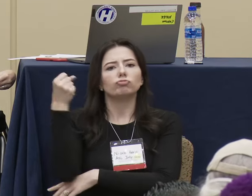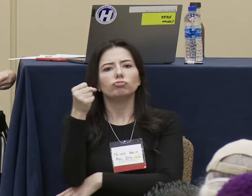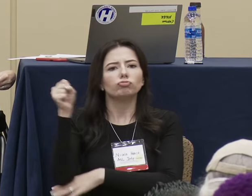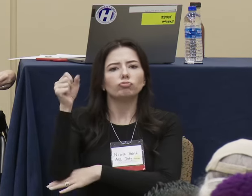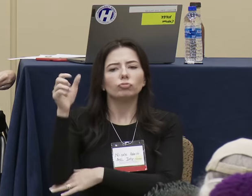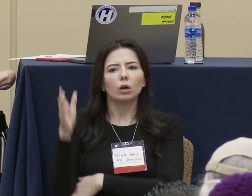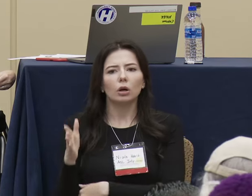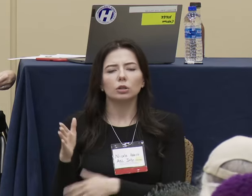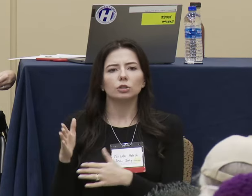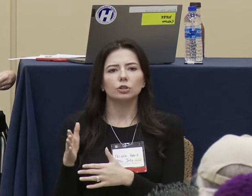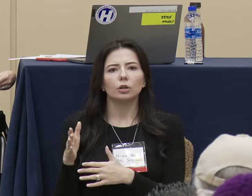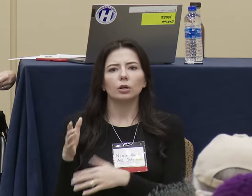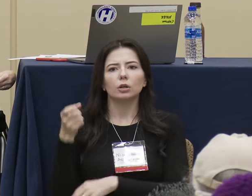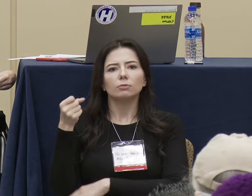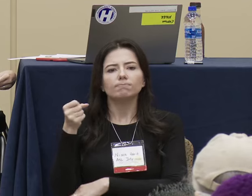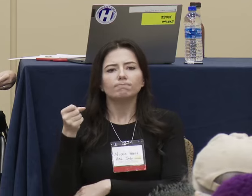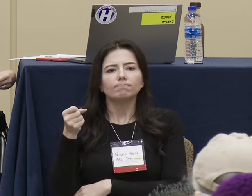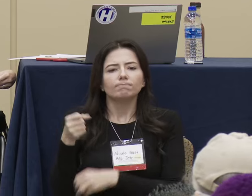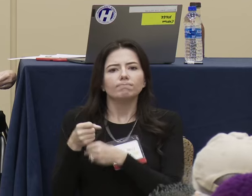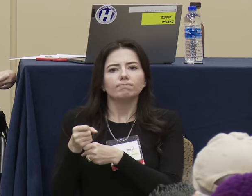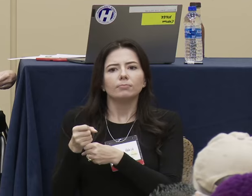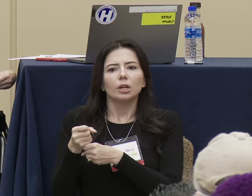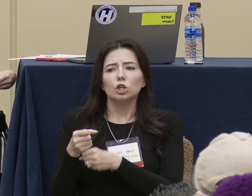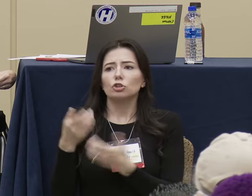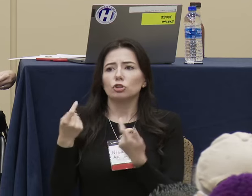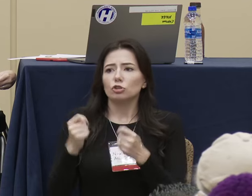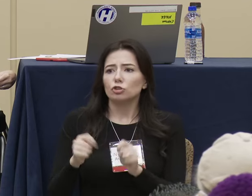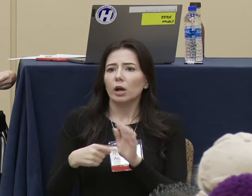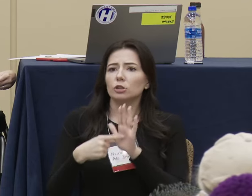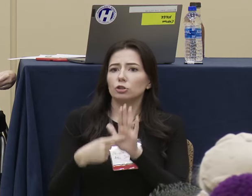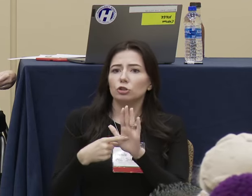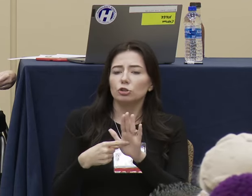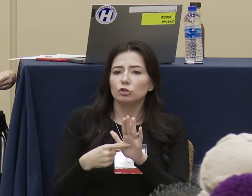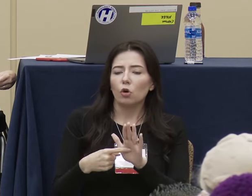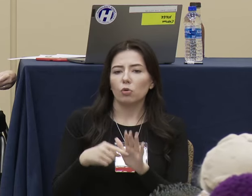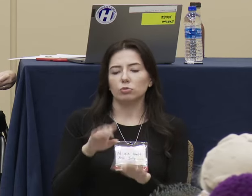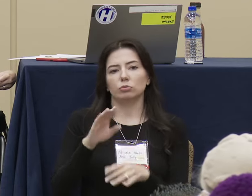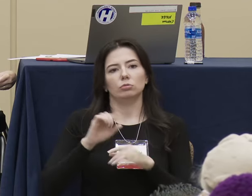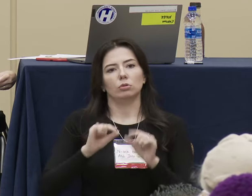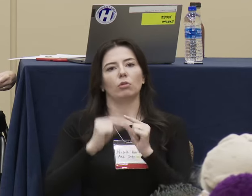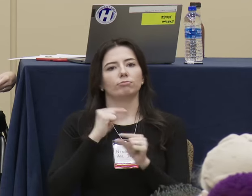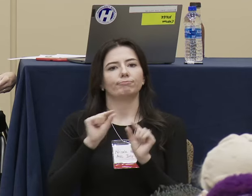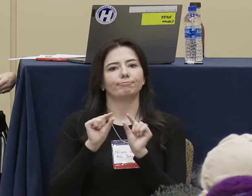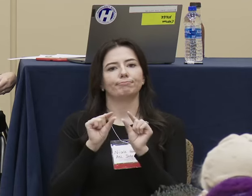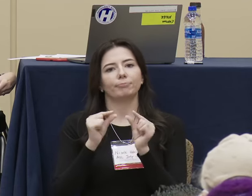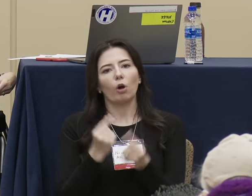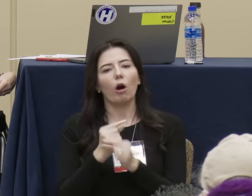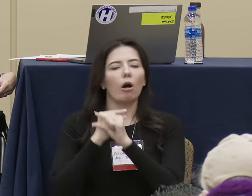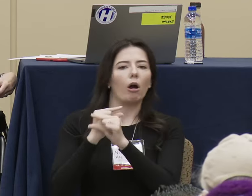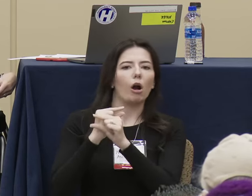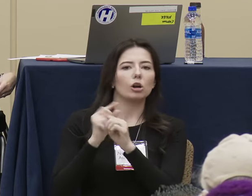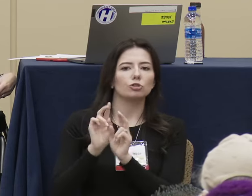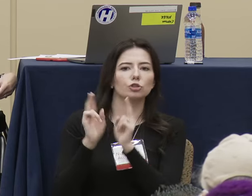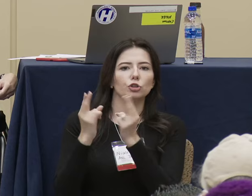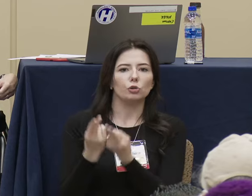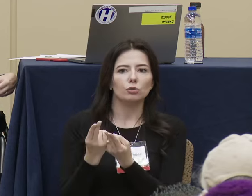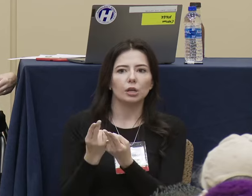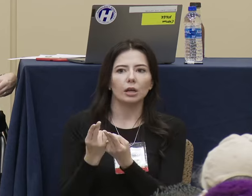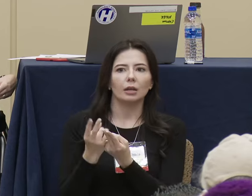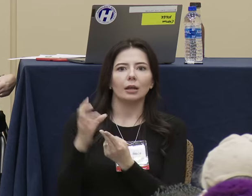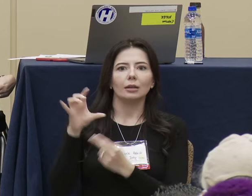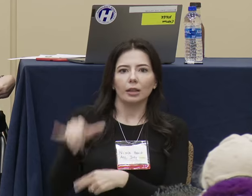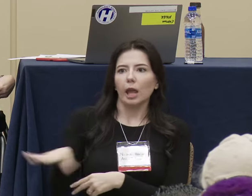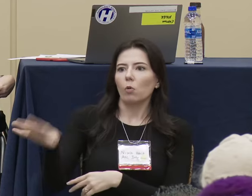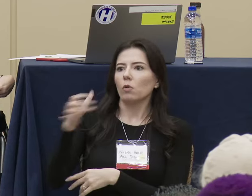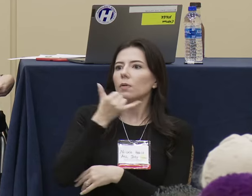AFSCME, as the guards union, that it was on the wrong side of history. But in the institutional arena,